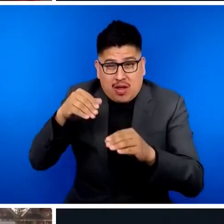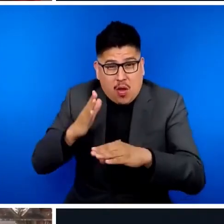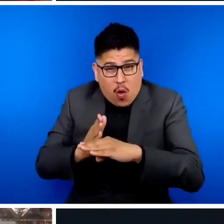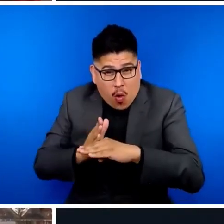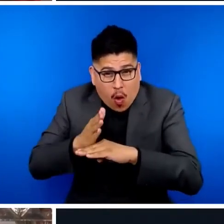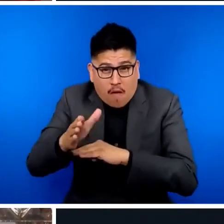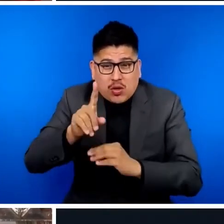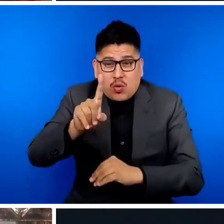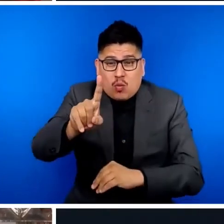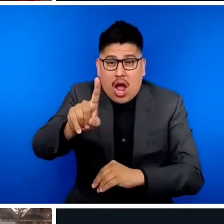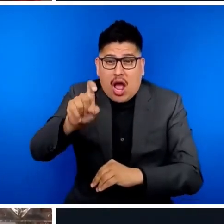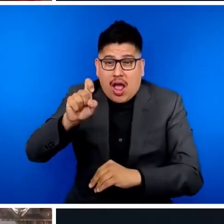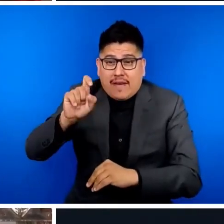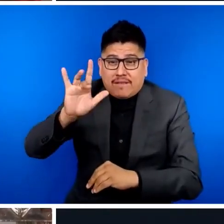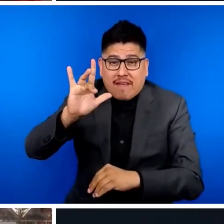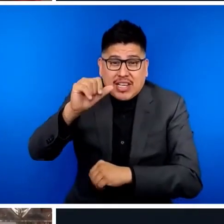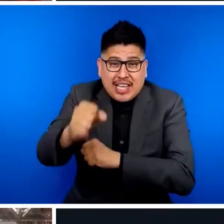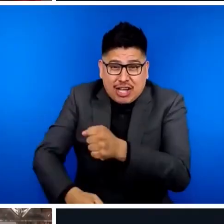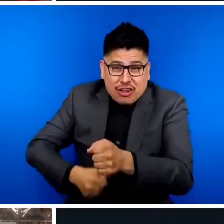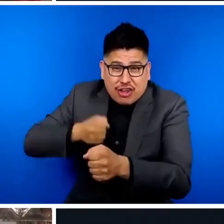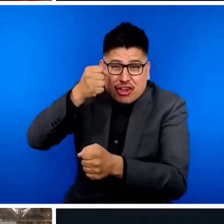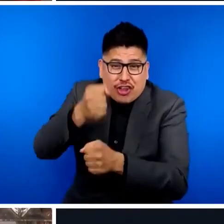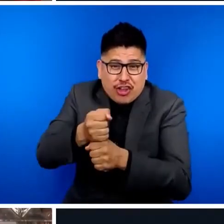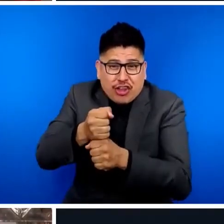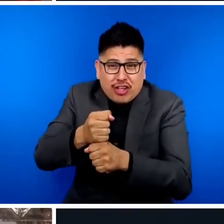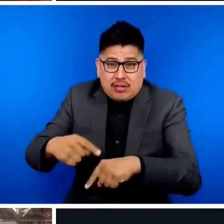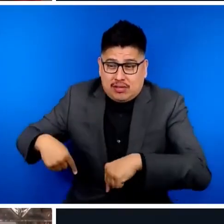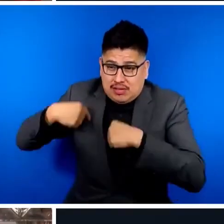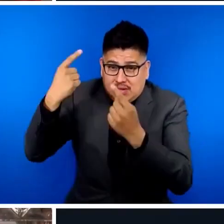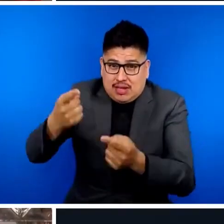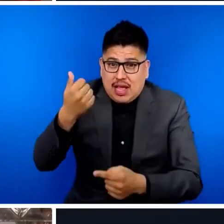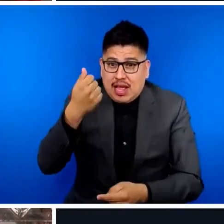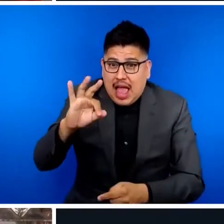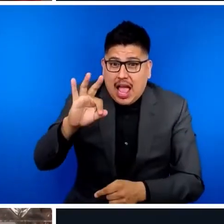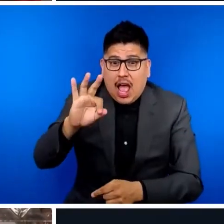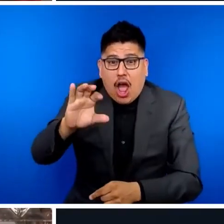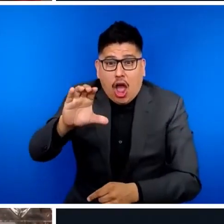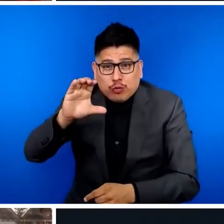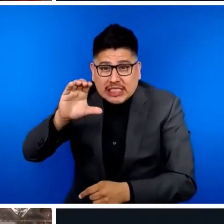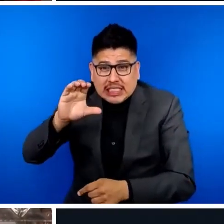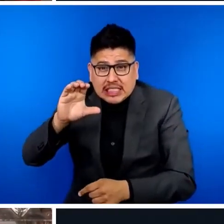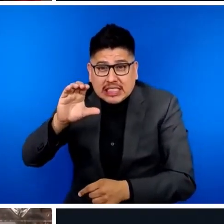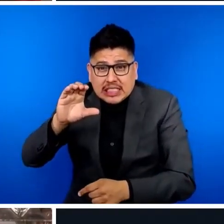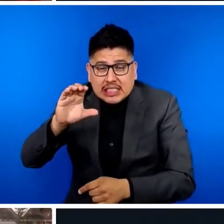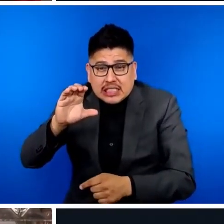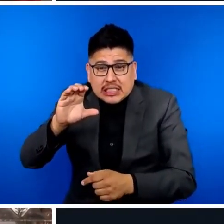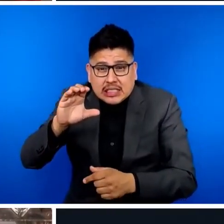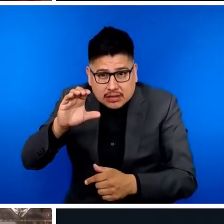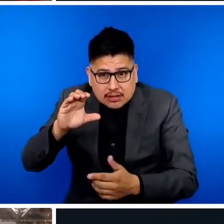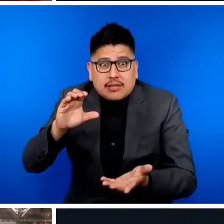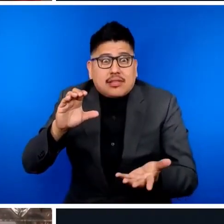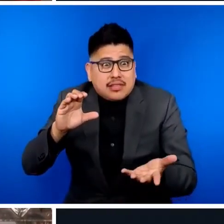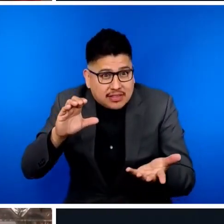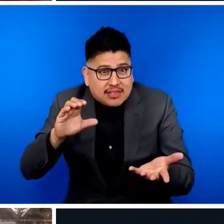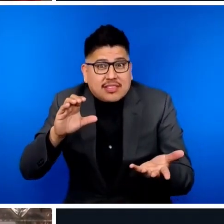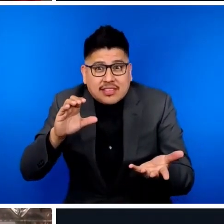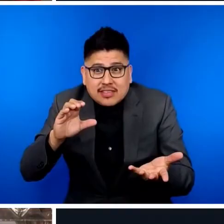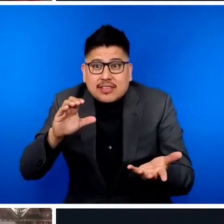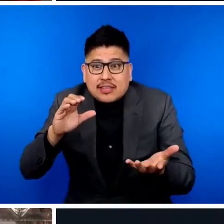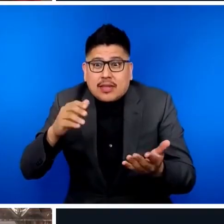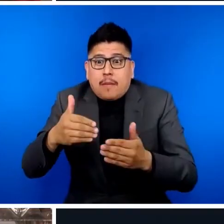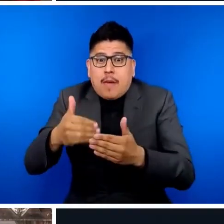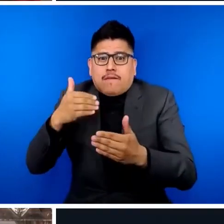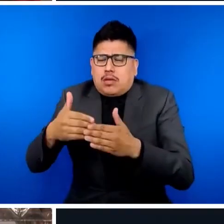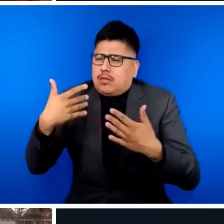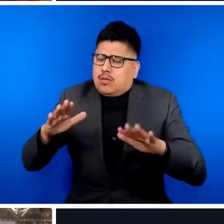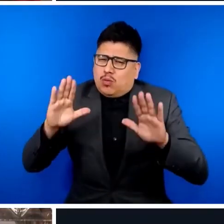125 years, year 1900. In fact, substantially before my wonderful father, I had a wonderful father,